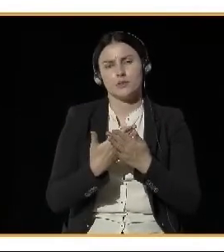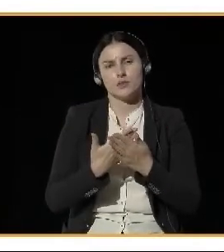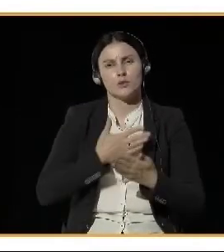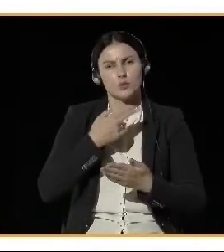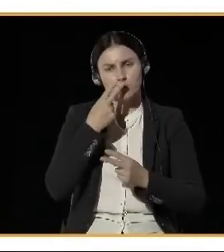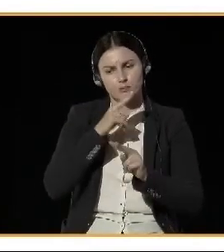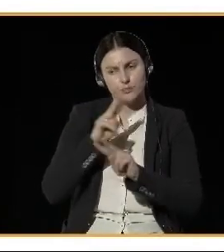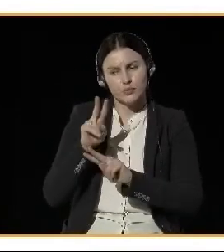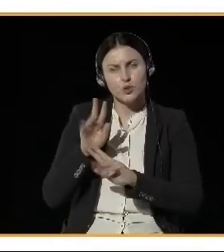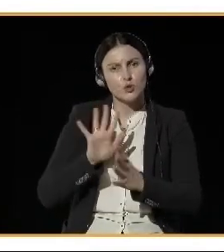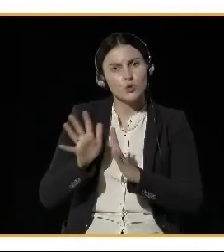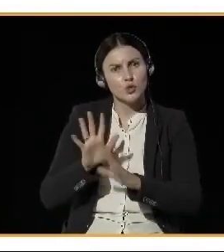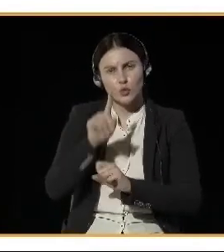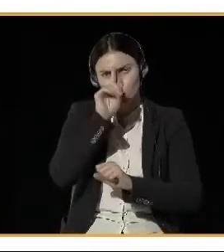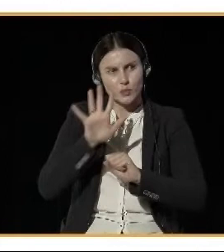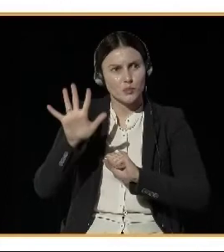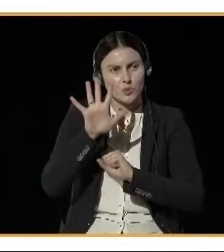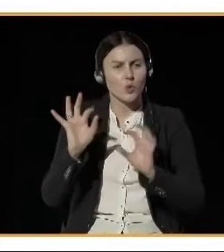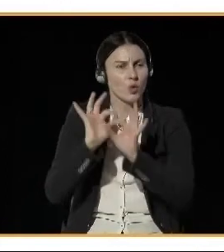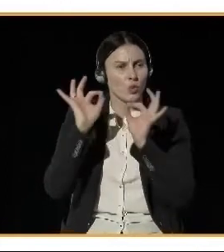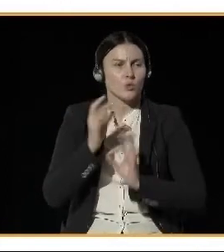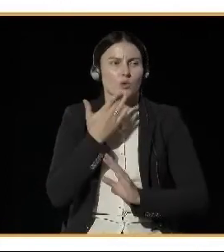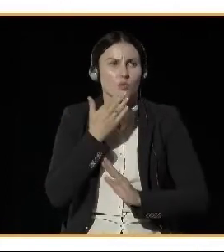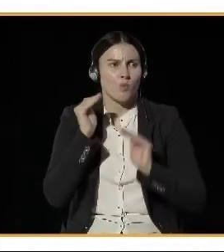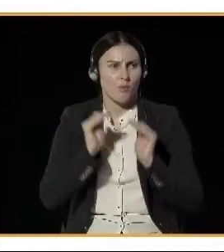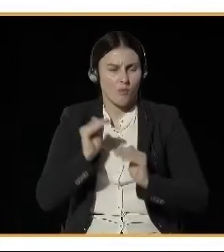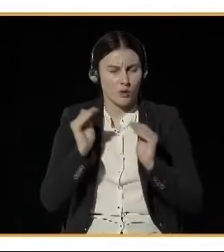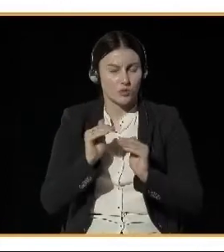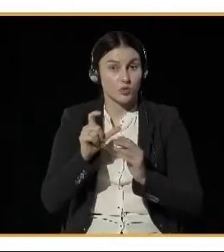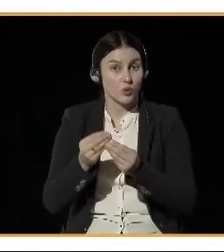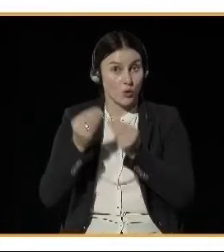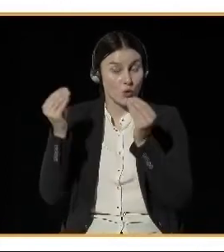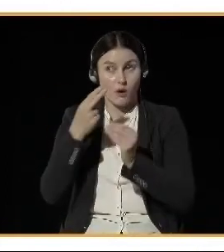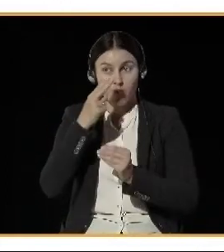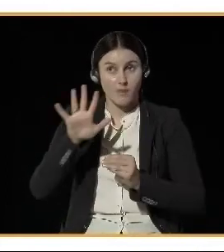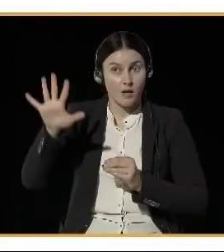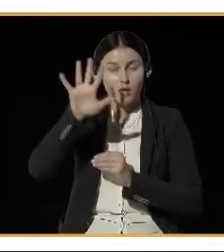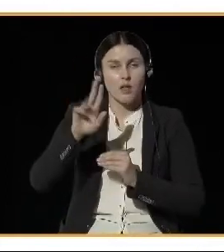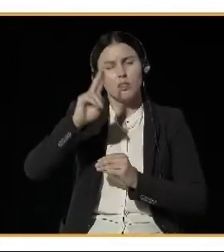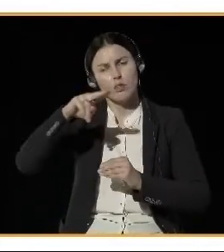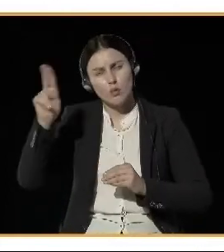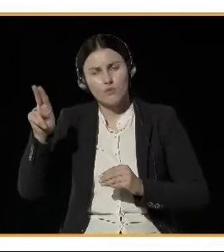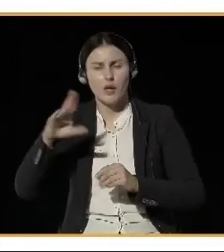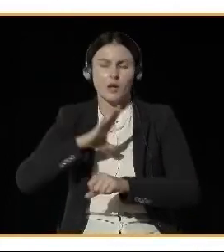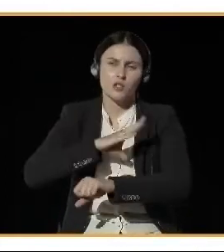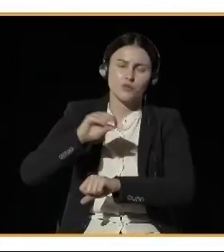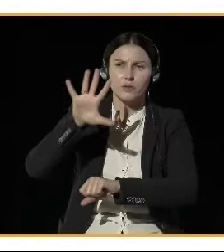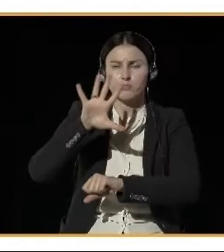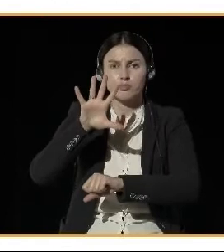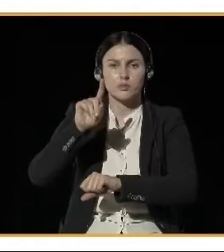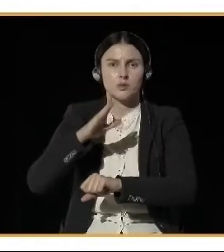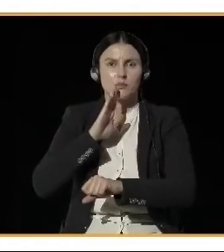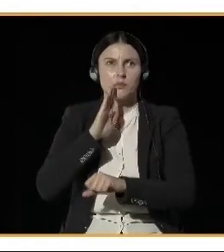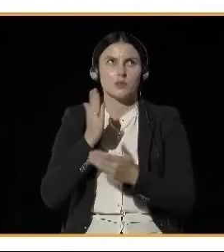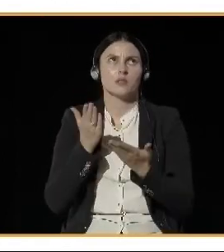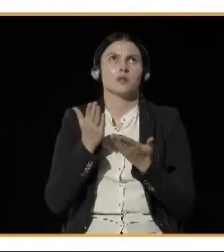and other Western European countries. The example for that is the so-called Heila Vinur in Iceland, in